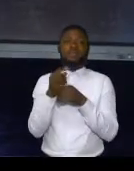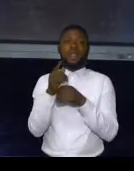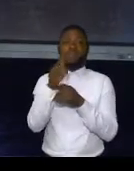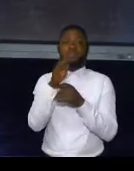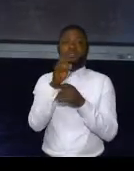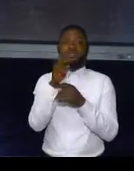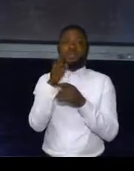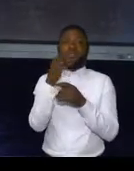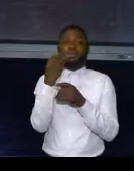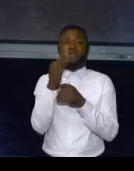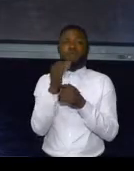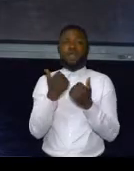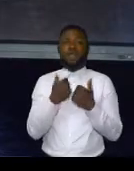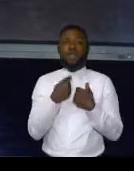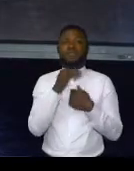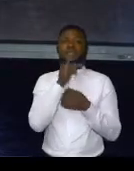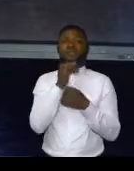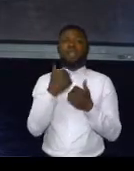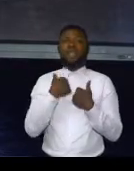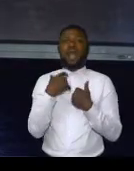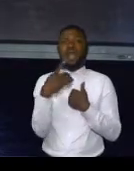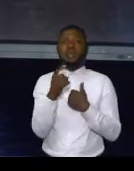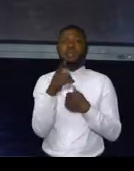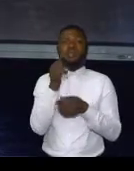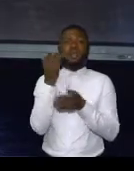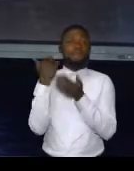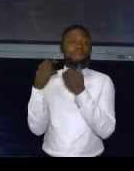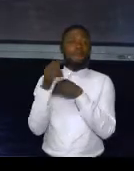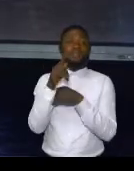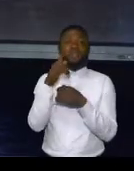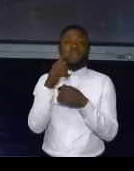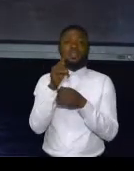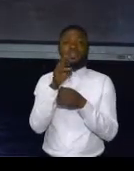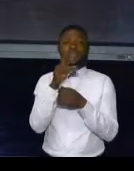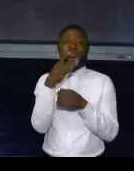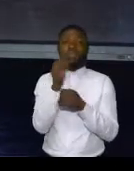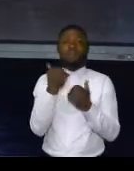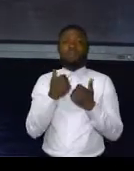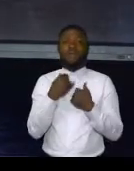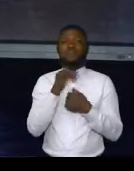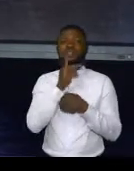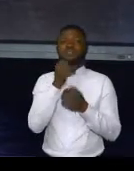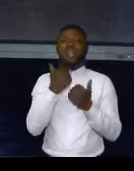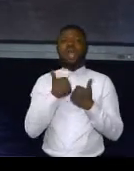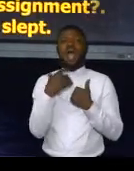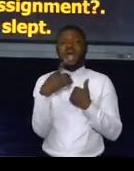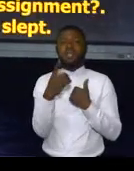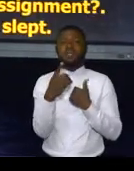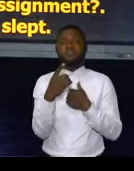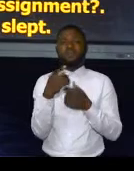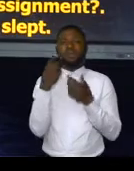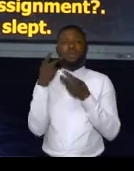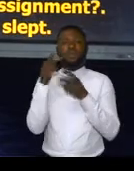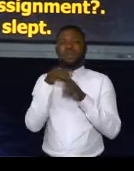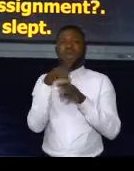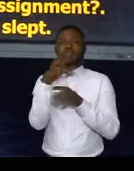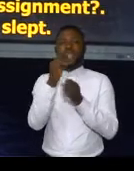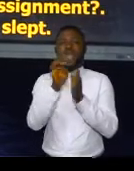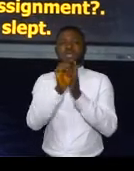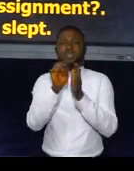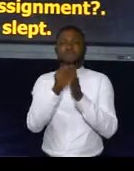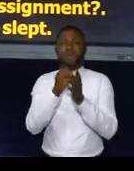of have is what? Had, H-A-D. The past tense of have is had. Look